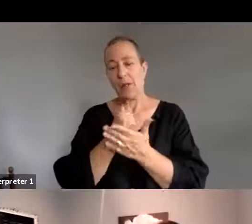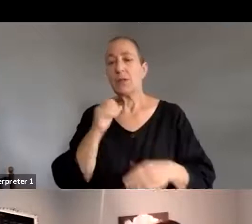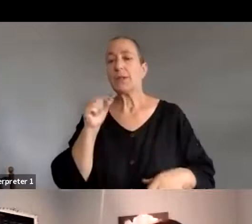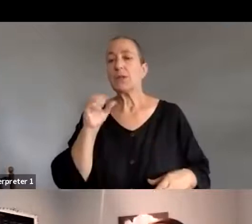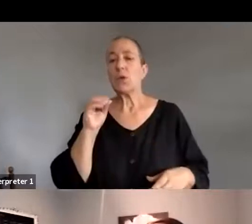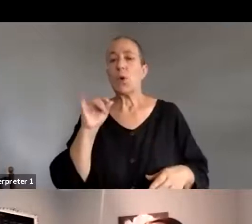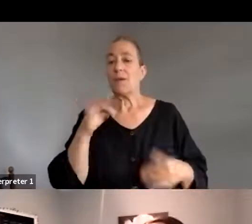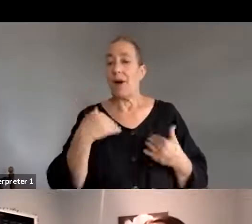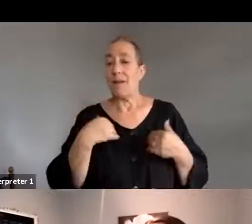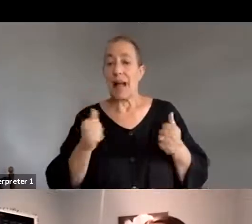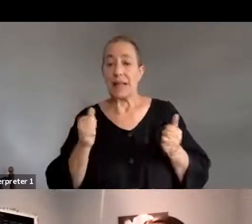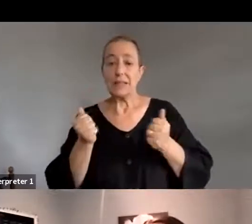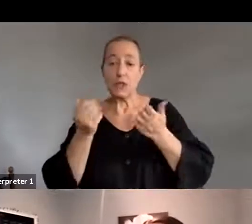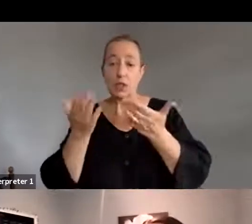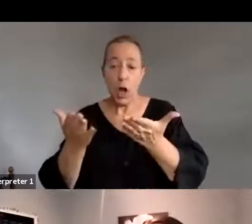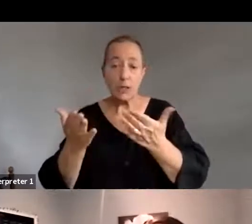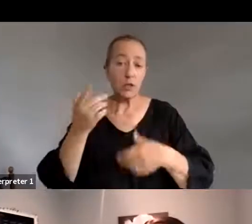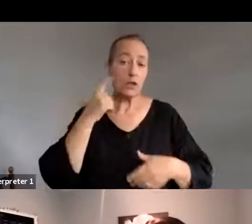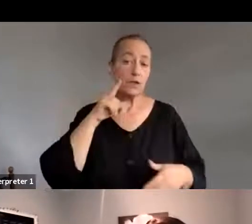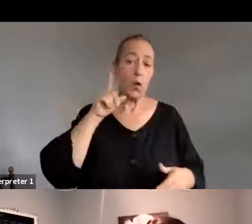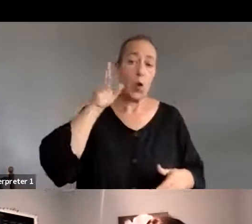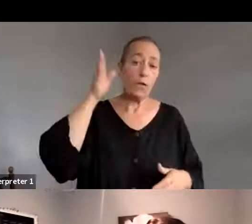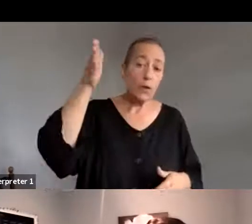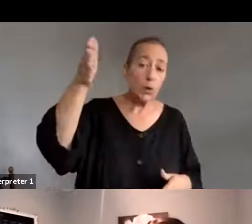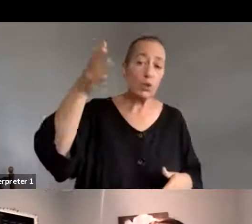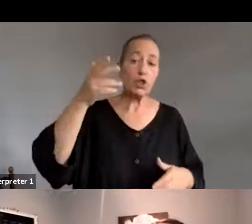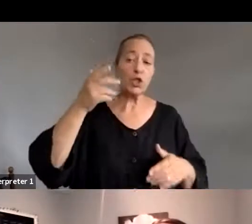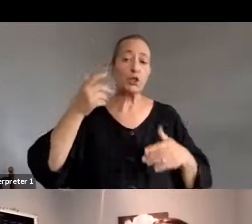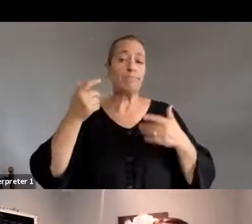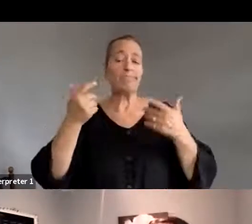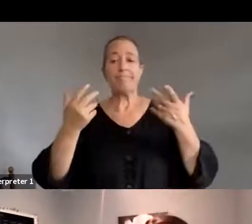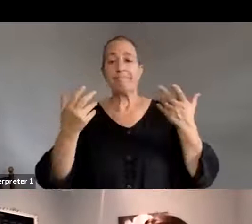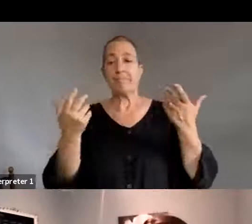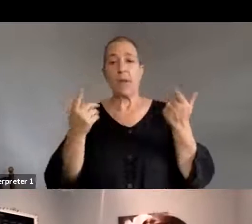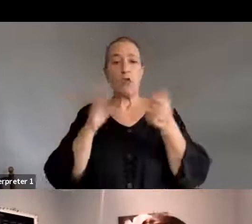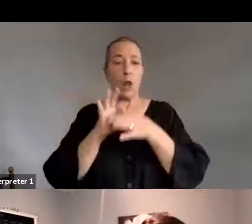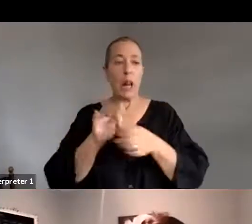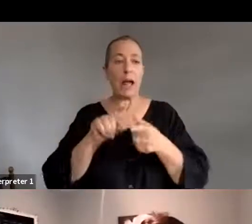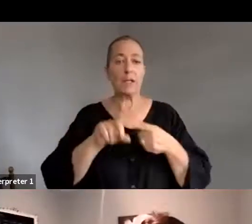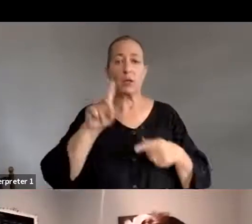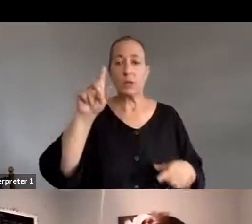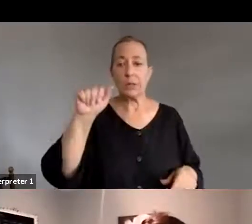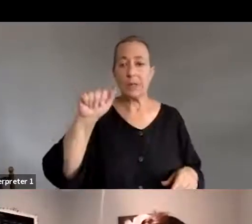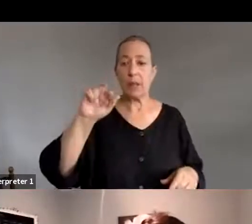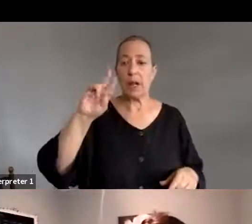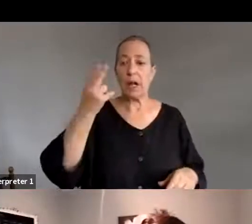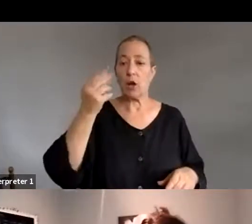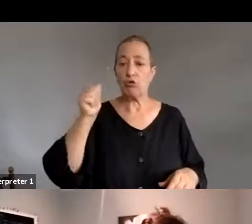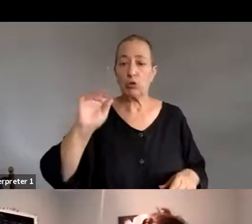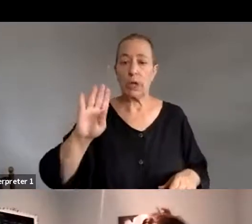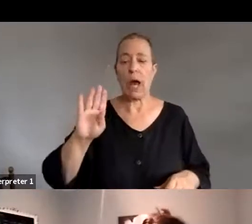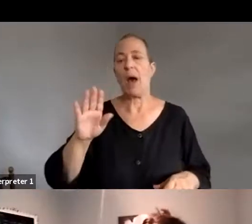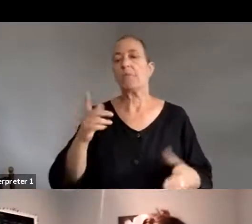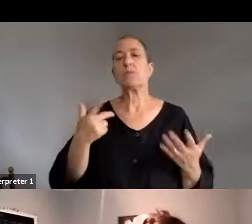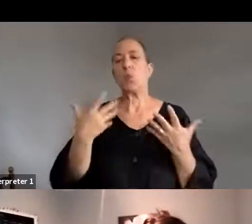suggestions for future topics related to disability or rehabilitation, we would love to hear from you as